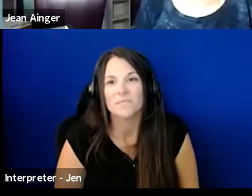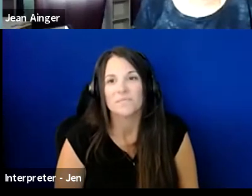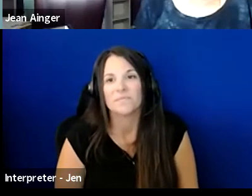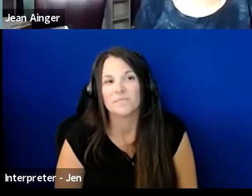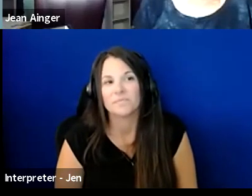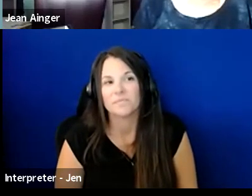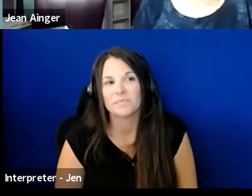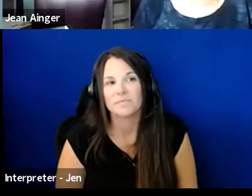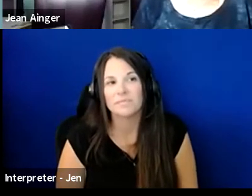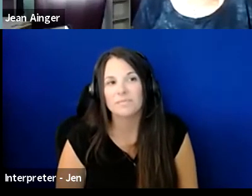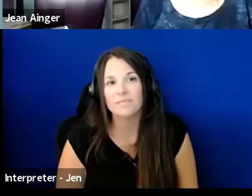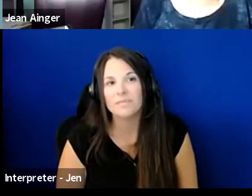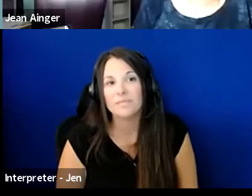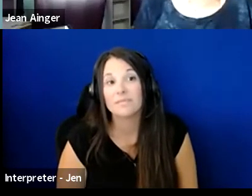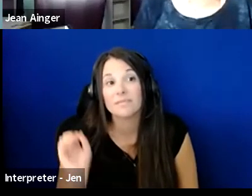All right.